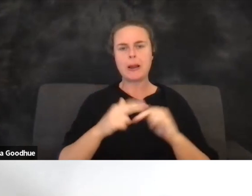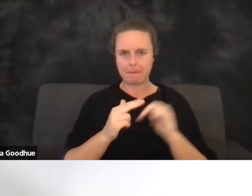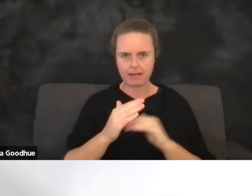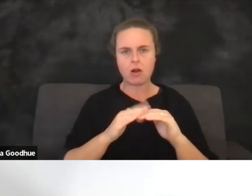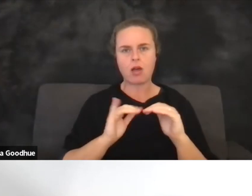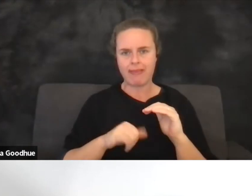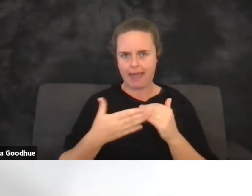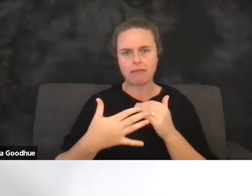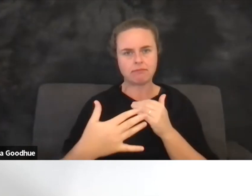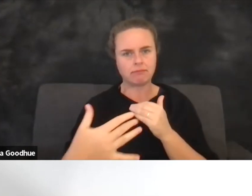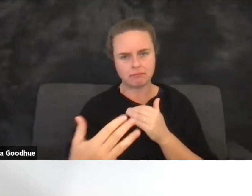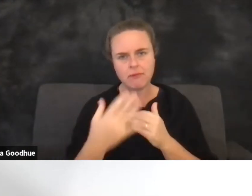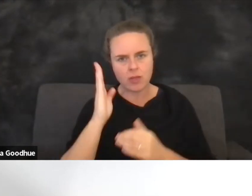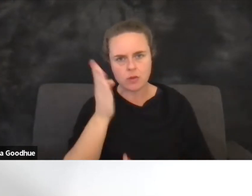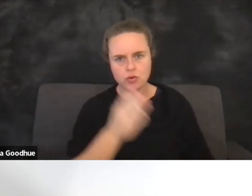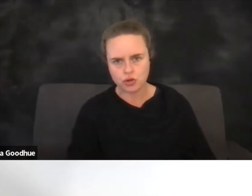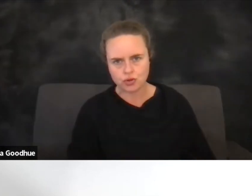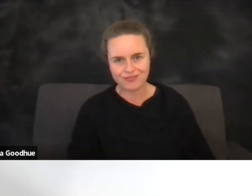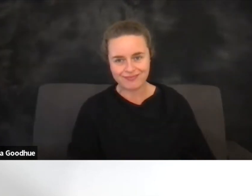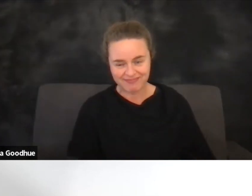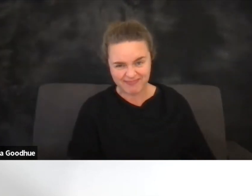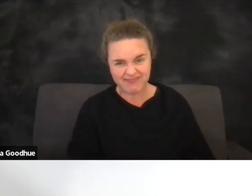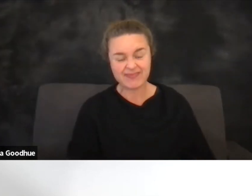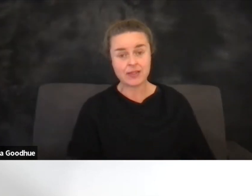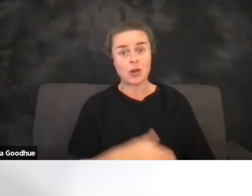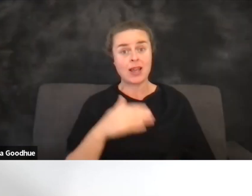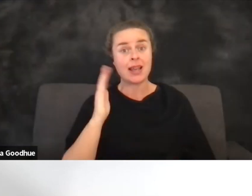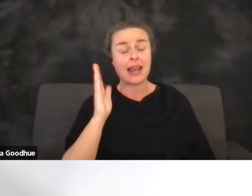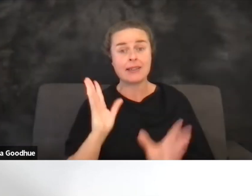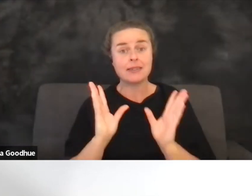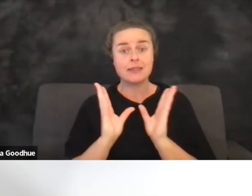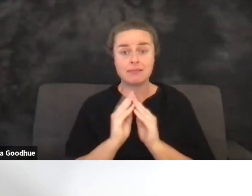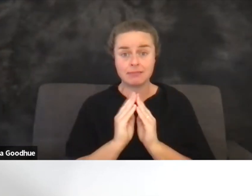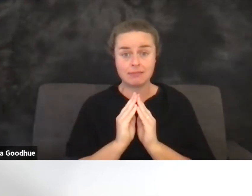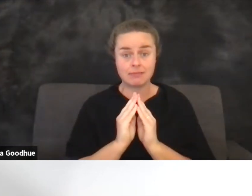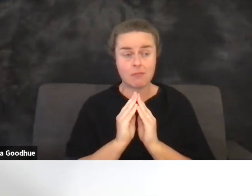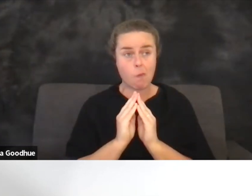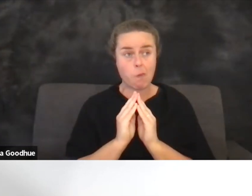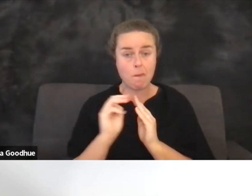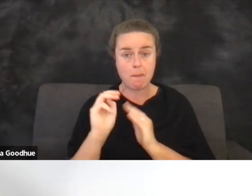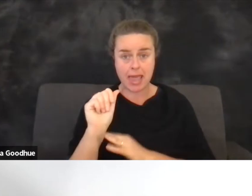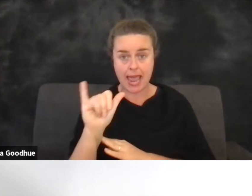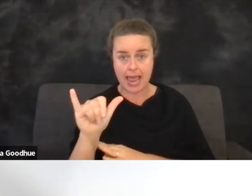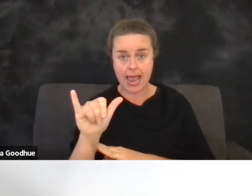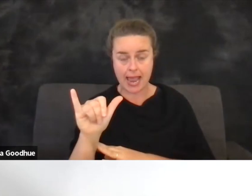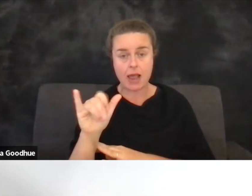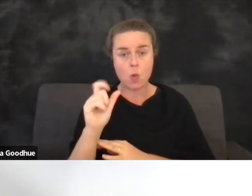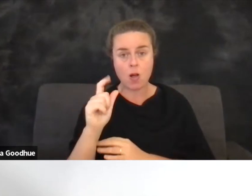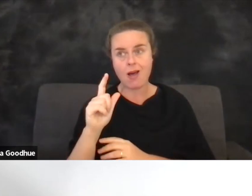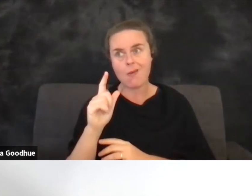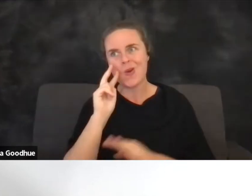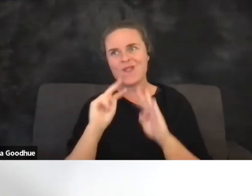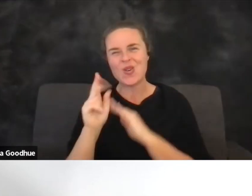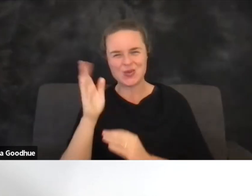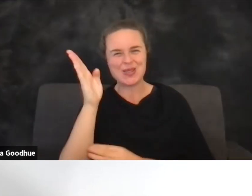to hearing our next speaker in May to wrap this up and maybe a big picture macro level. So